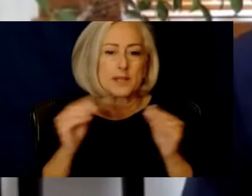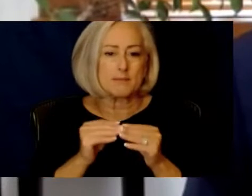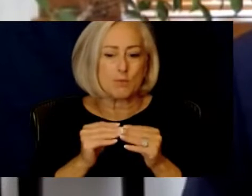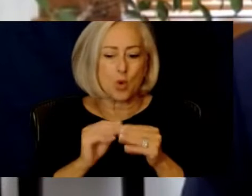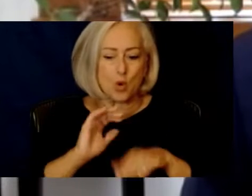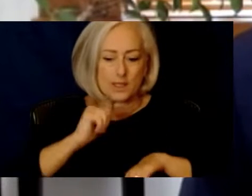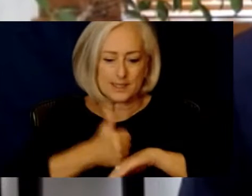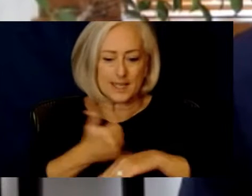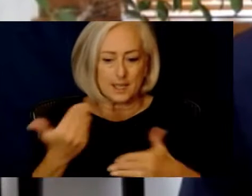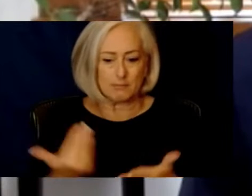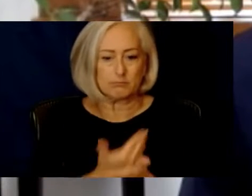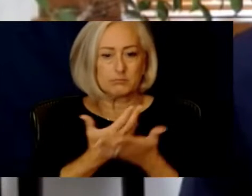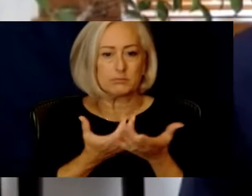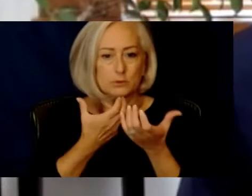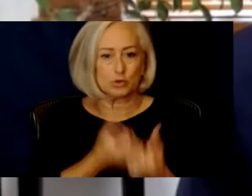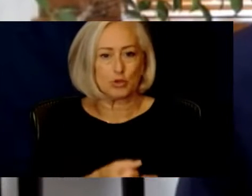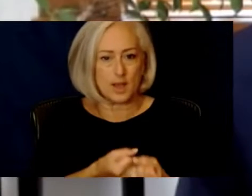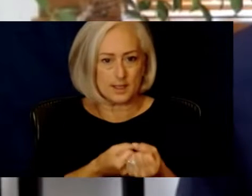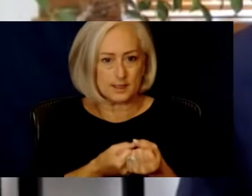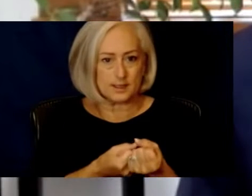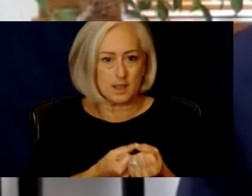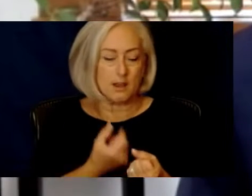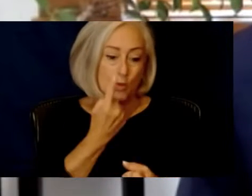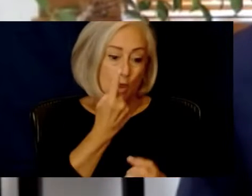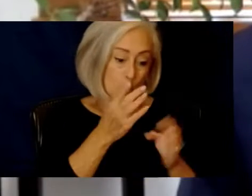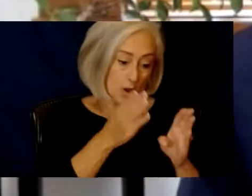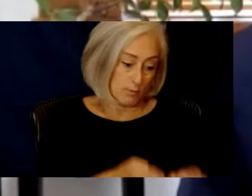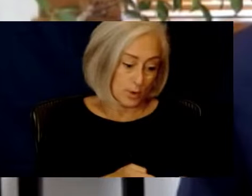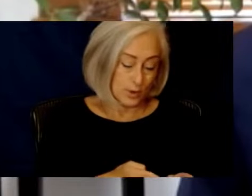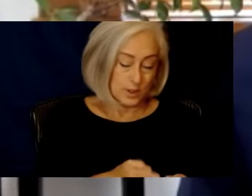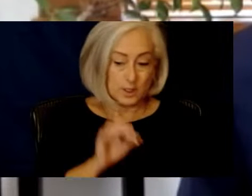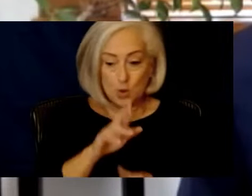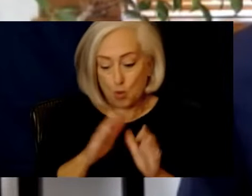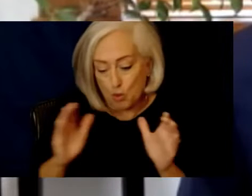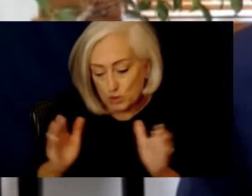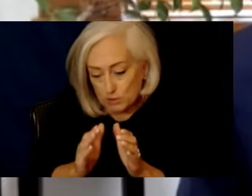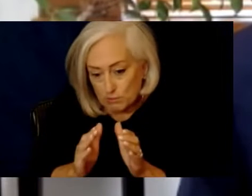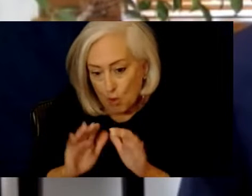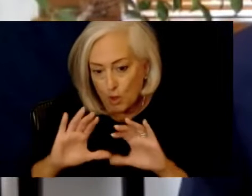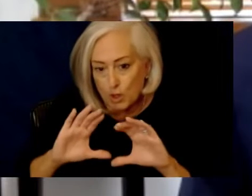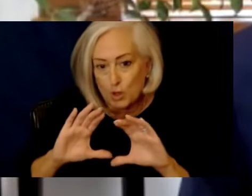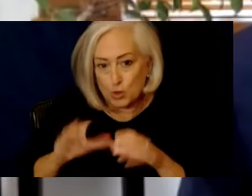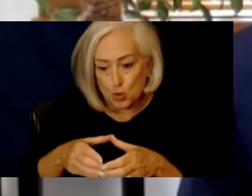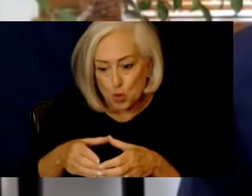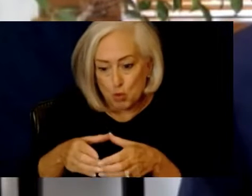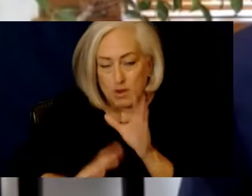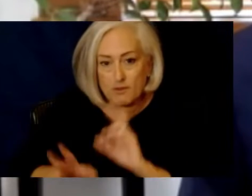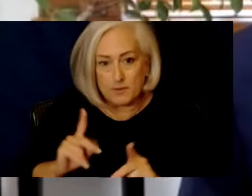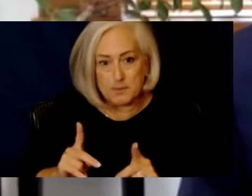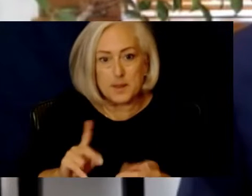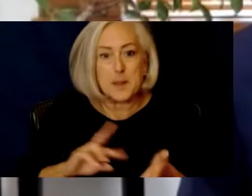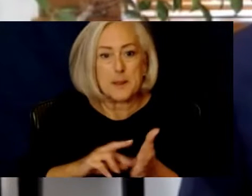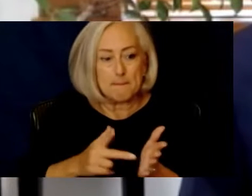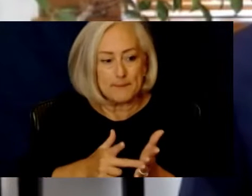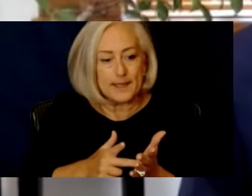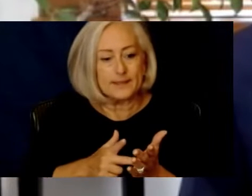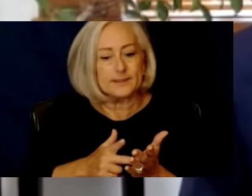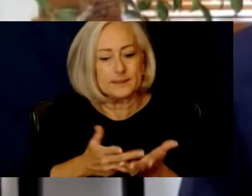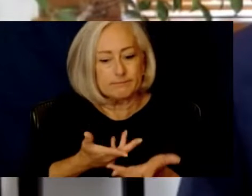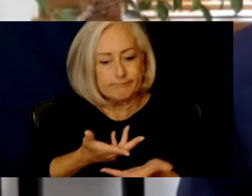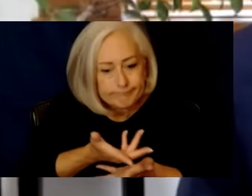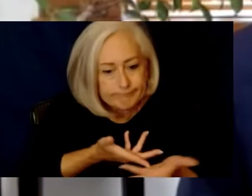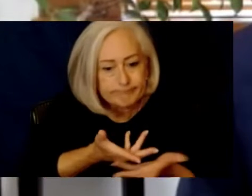that trust, one person or a small group at a time. So it's going to probably require very intimate contact within those